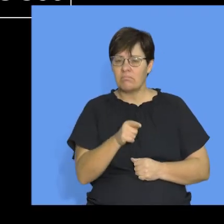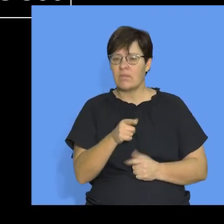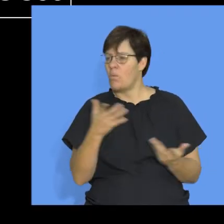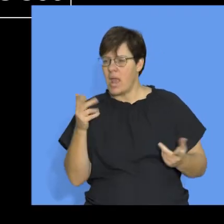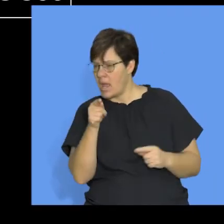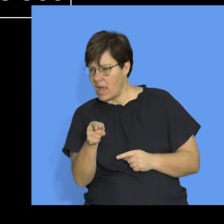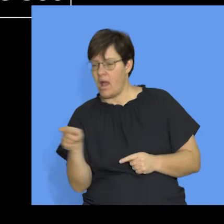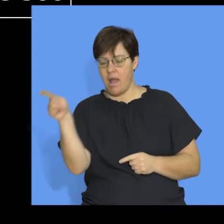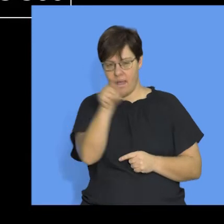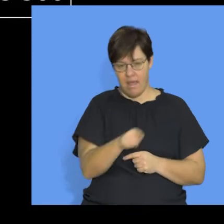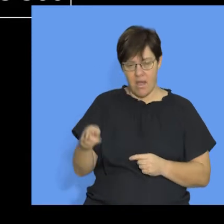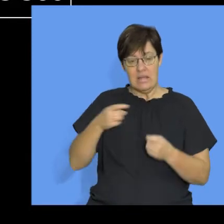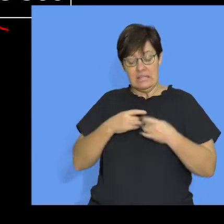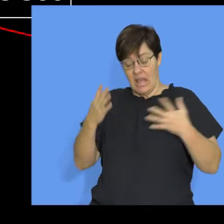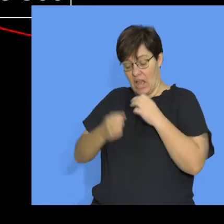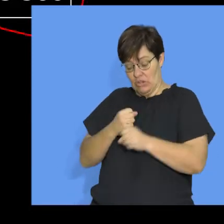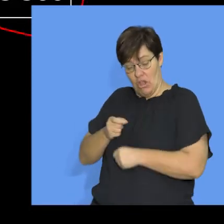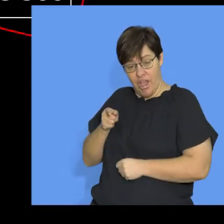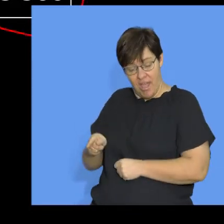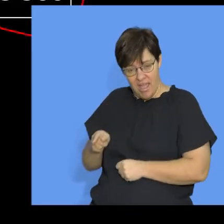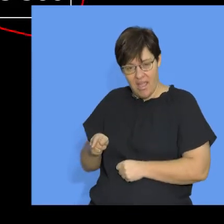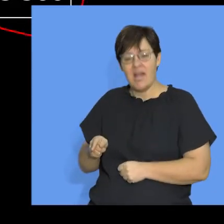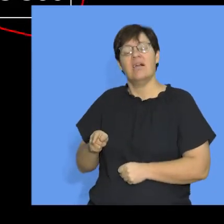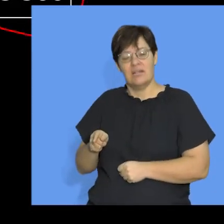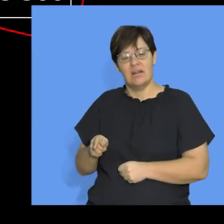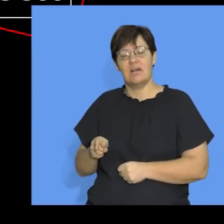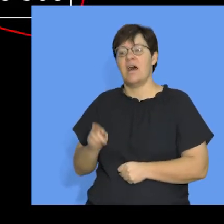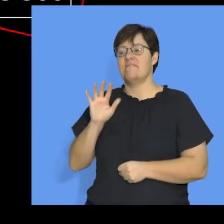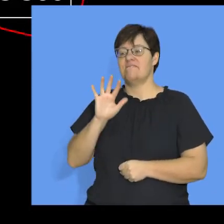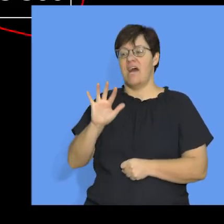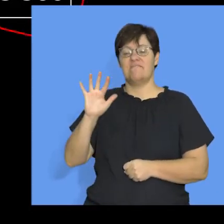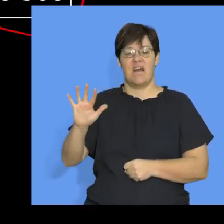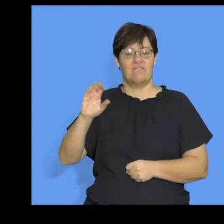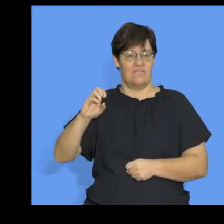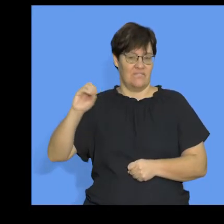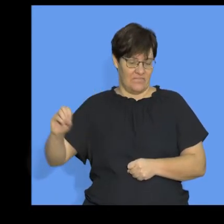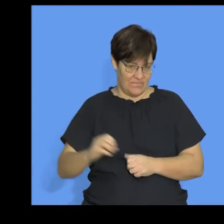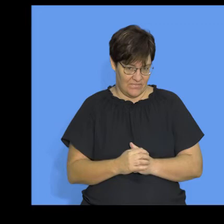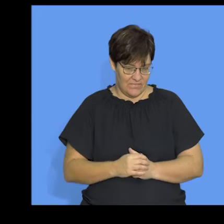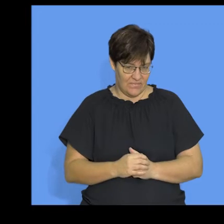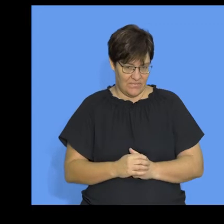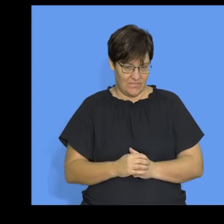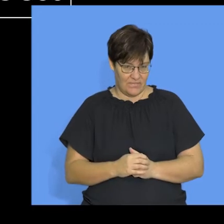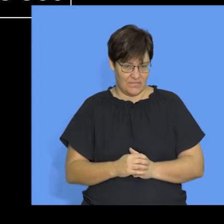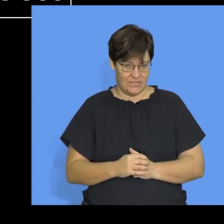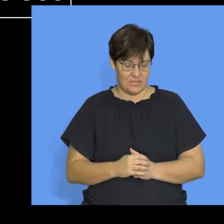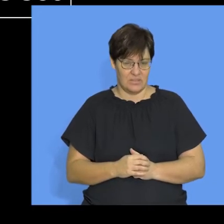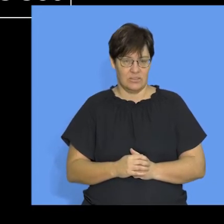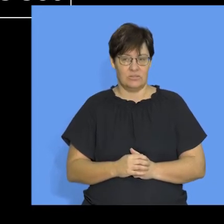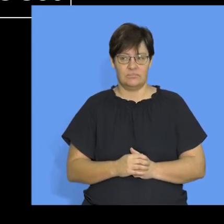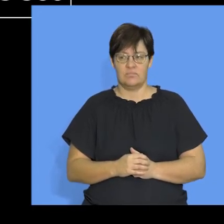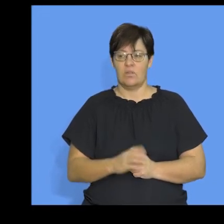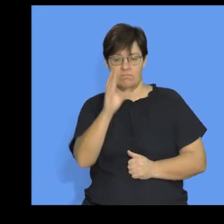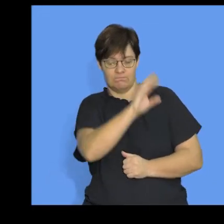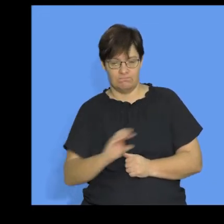we go. Beginning of the year, we had indirect material on hand to the value of 5,500. So here we